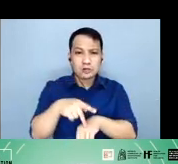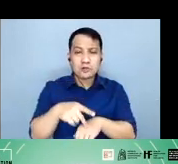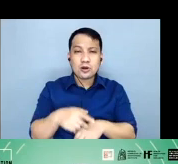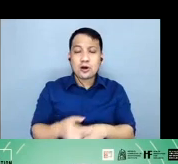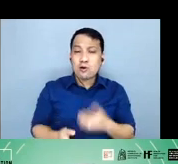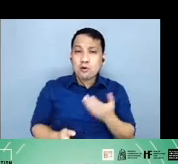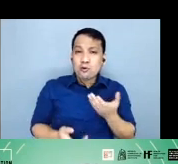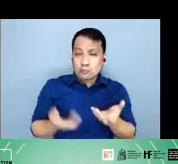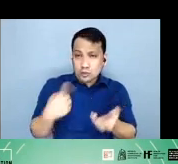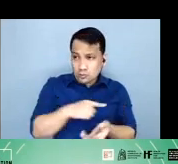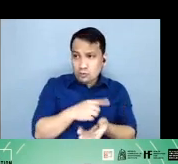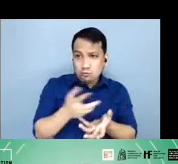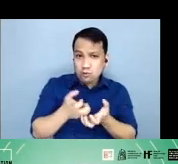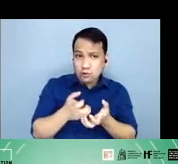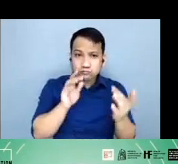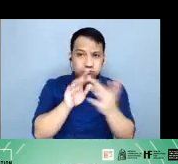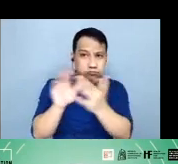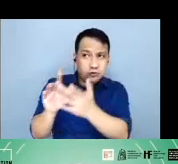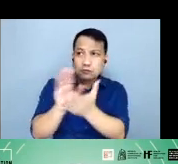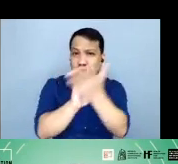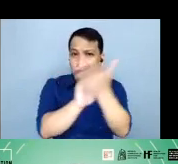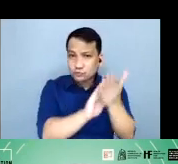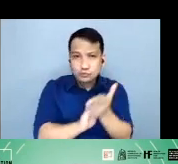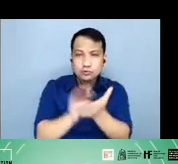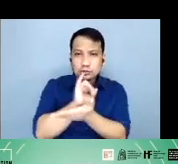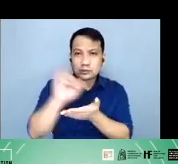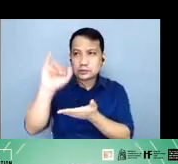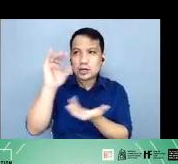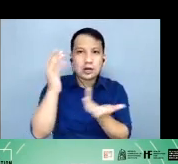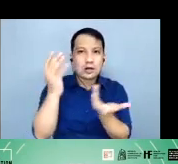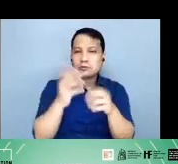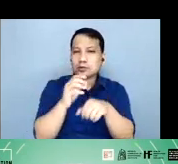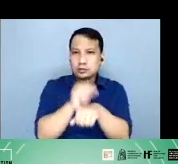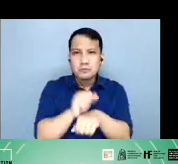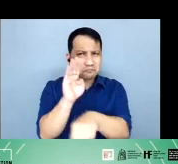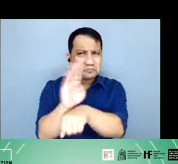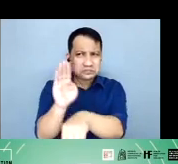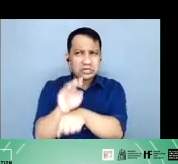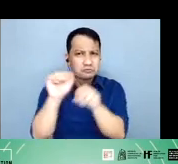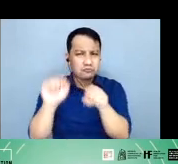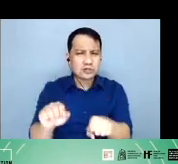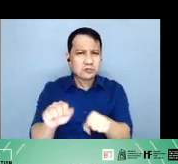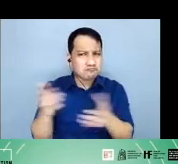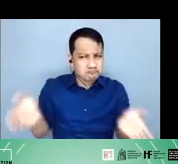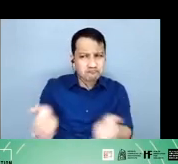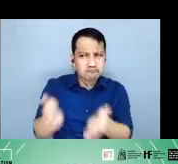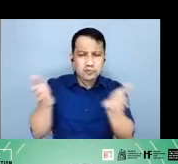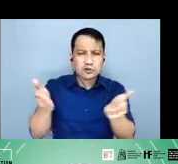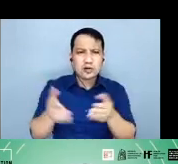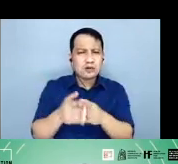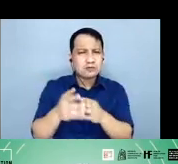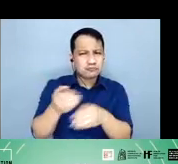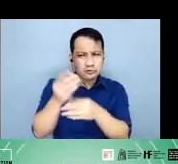to contact schools, institutions, hobbyists, even businesses, and encourage this air of